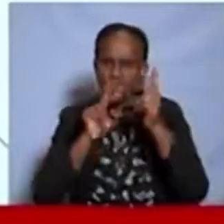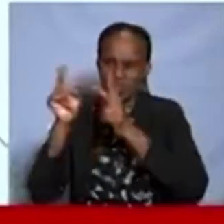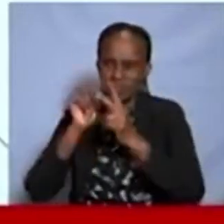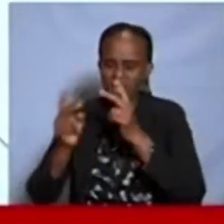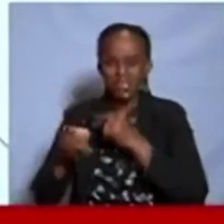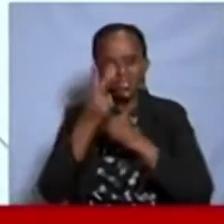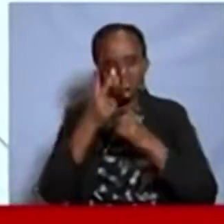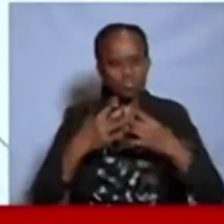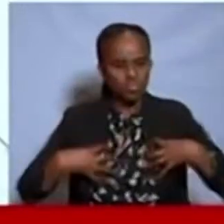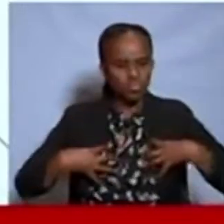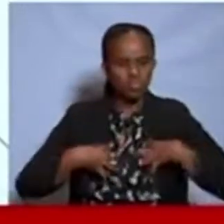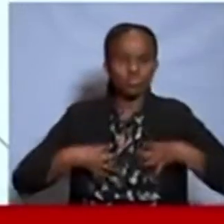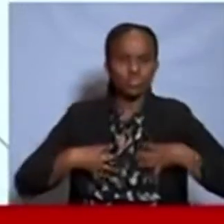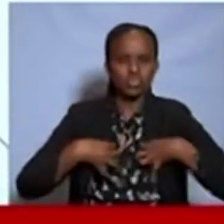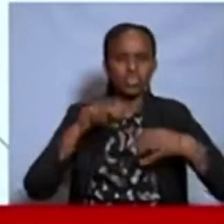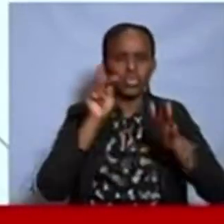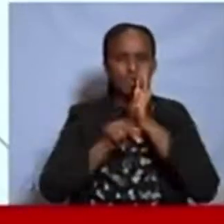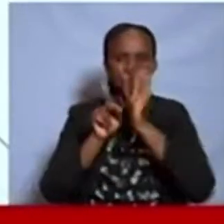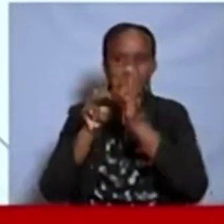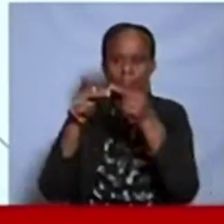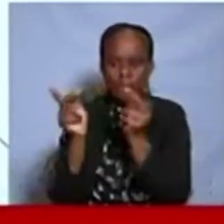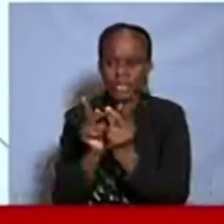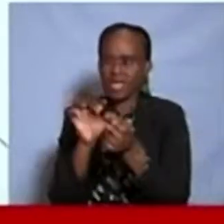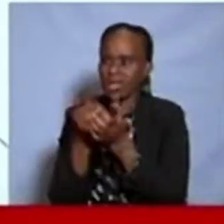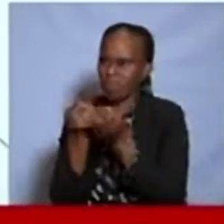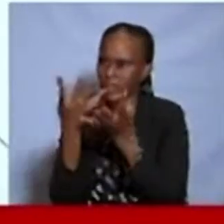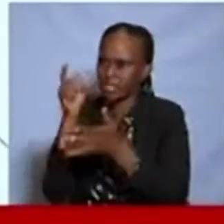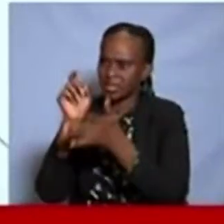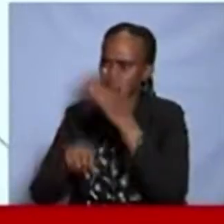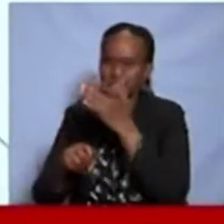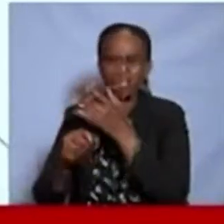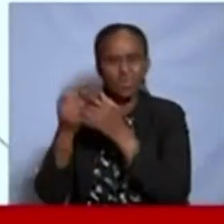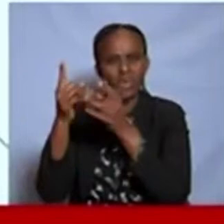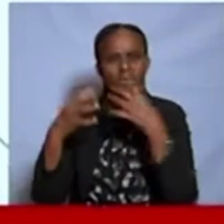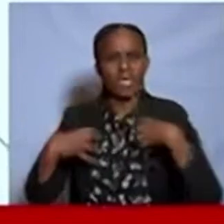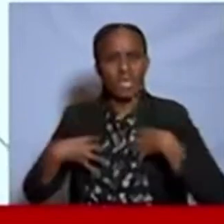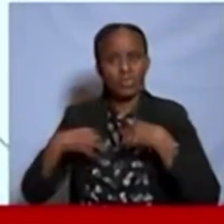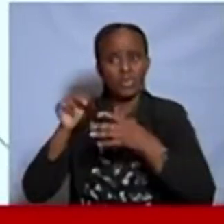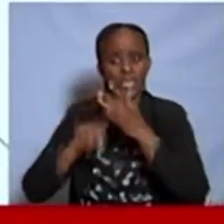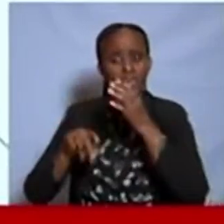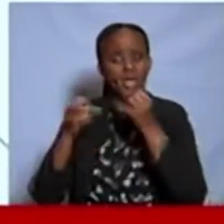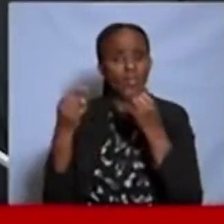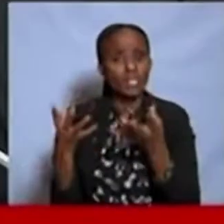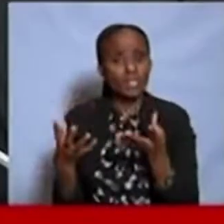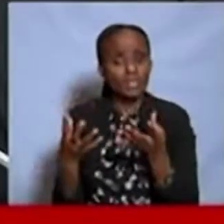animals. How much do you charge per one animal that is slaughtered? It's